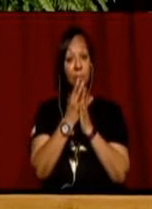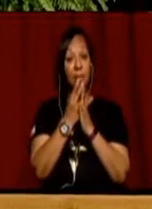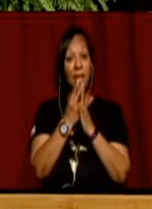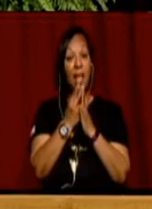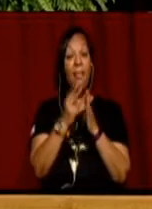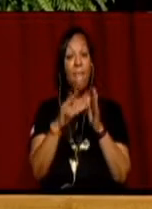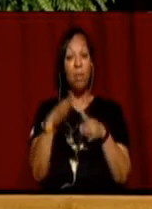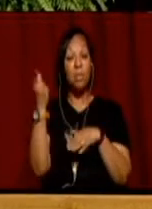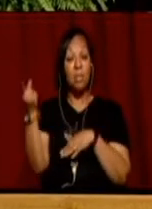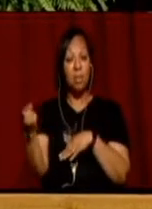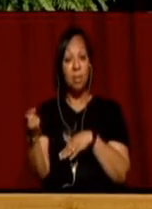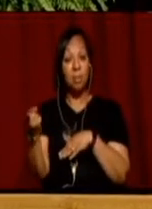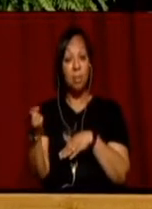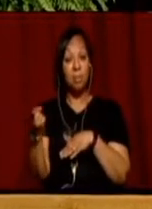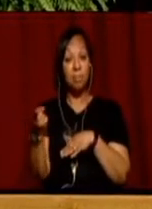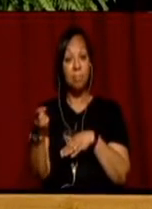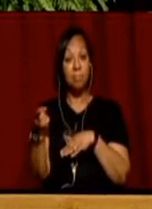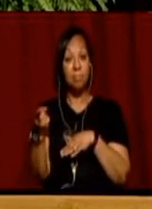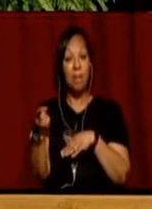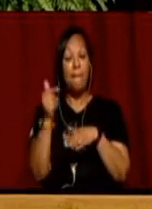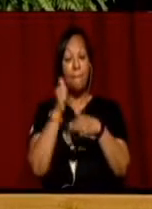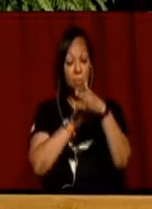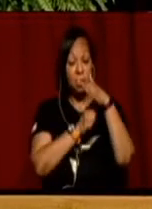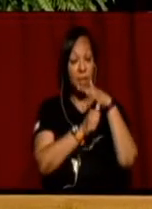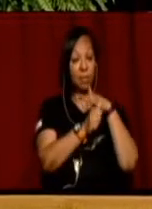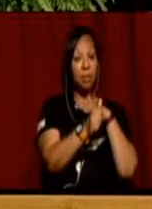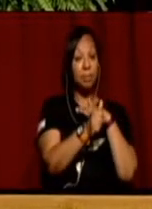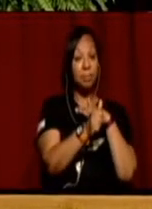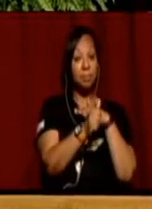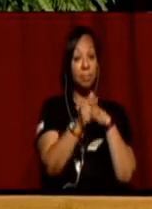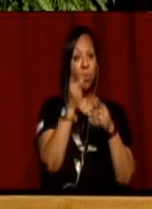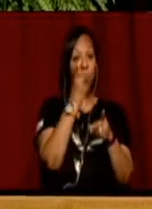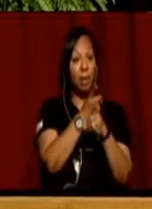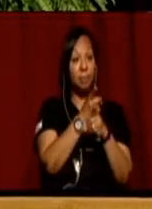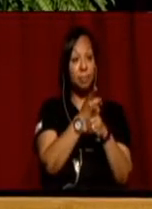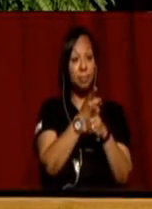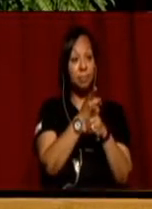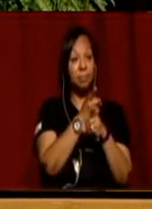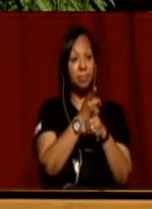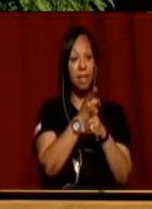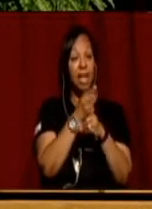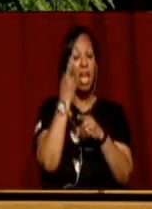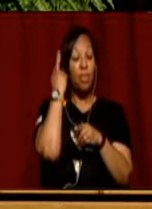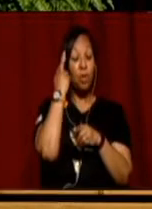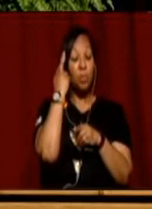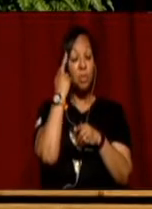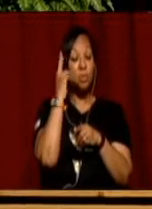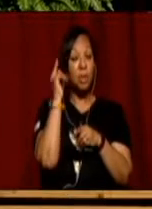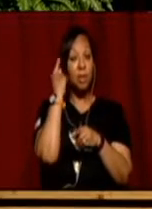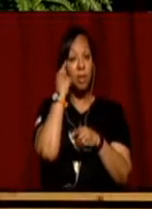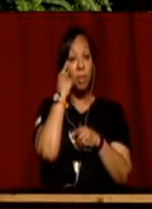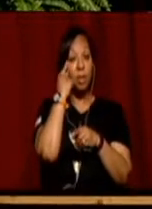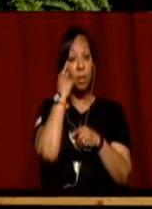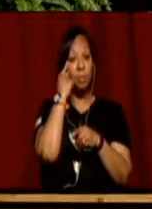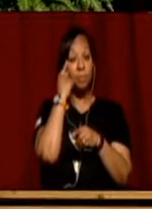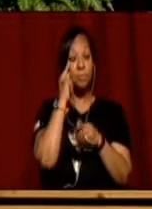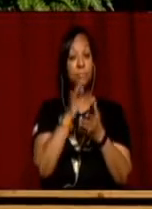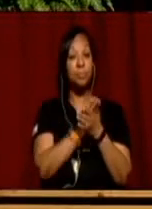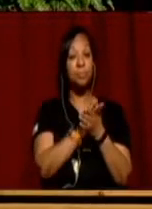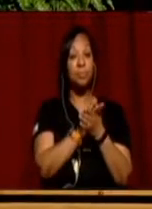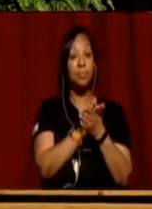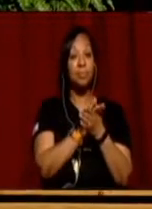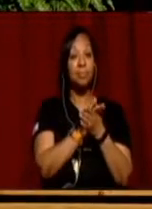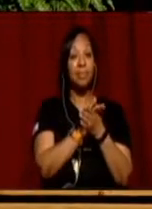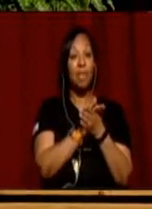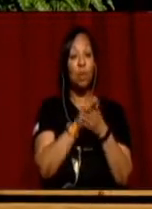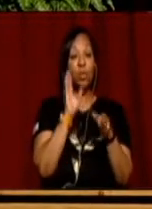McDonald, but it was covered up, right? And the only reason we know about the video is it was forced to be released